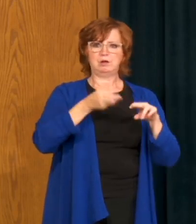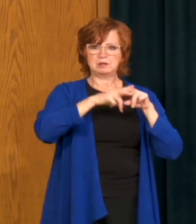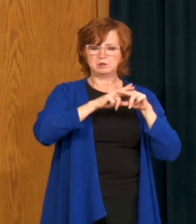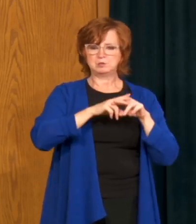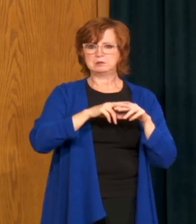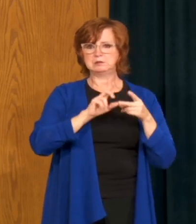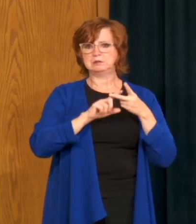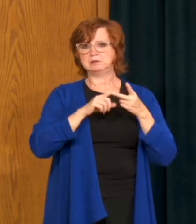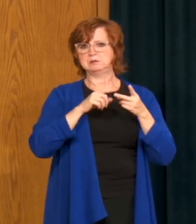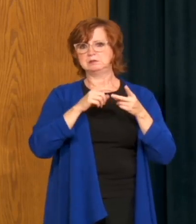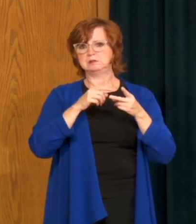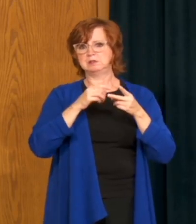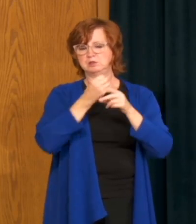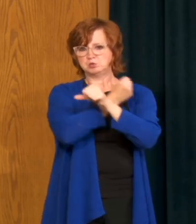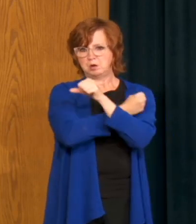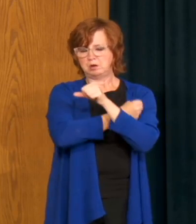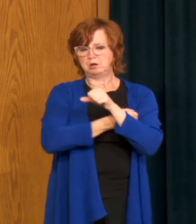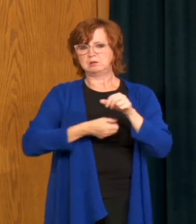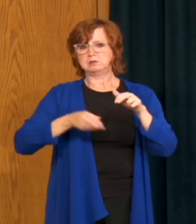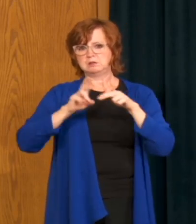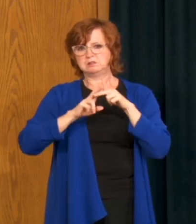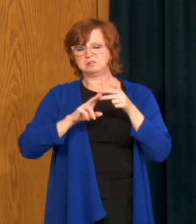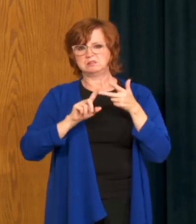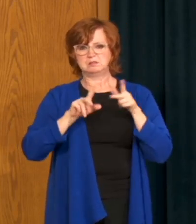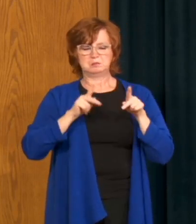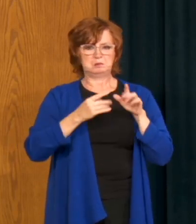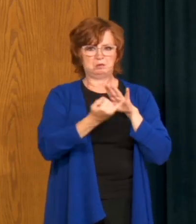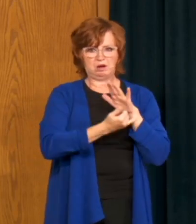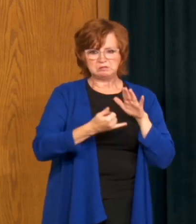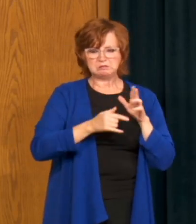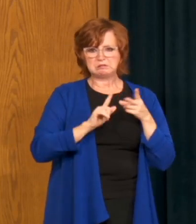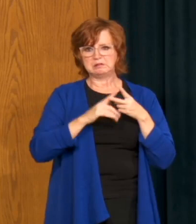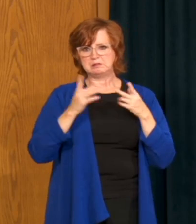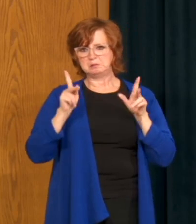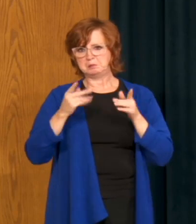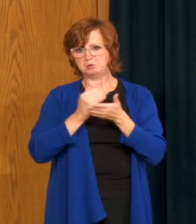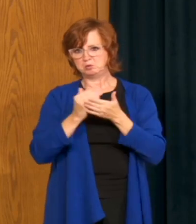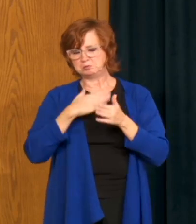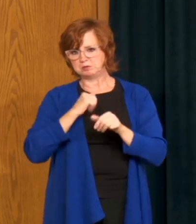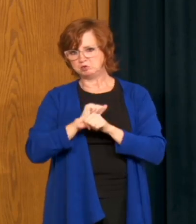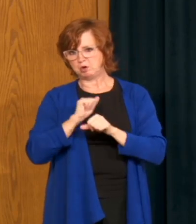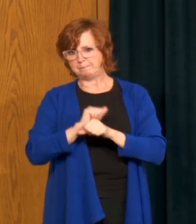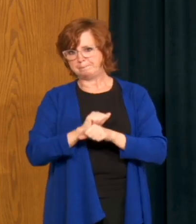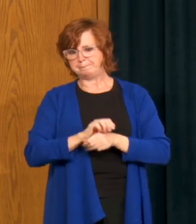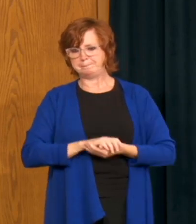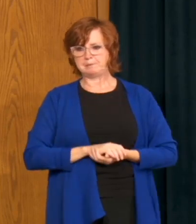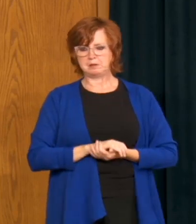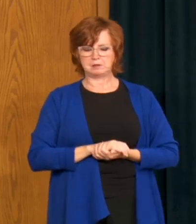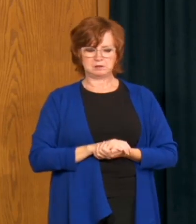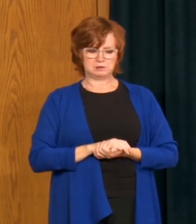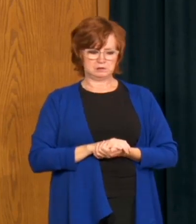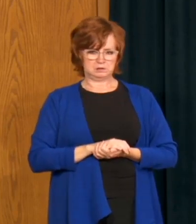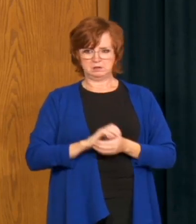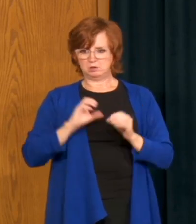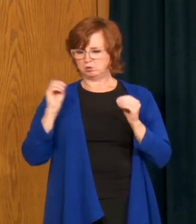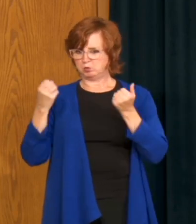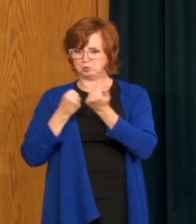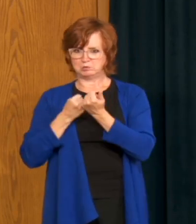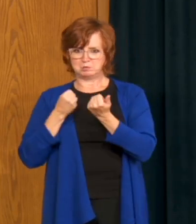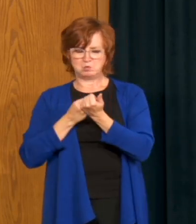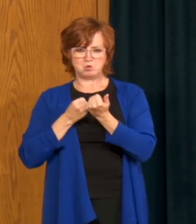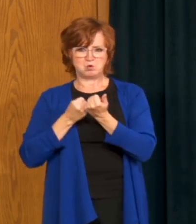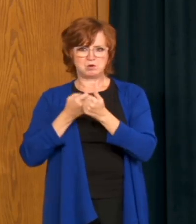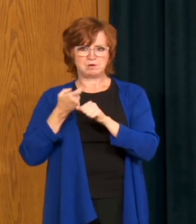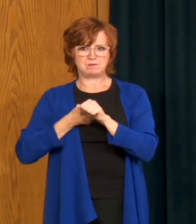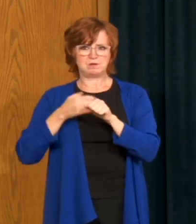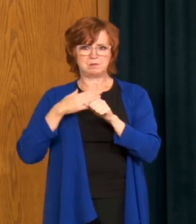obviously challenges due to employment, isolation, and resumption of access to mental health and addiction services. So